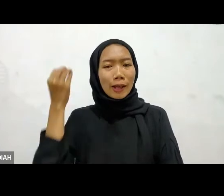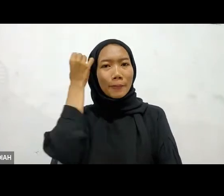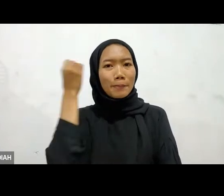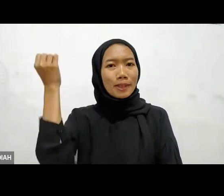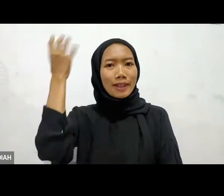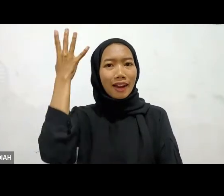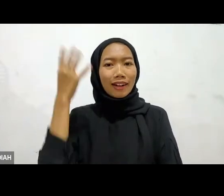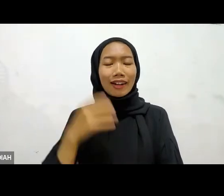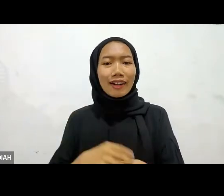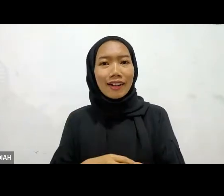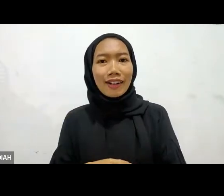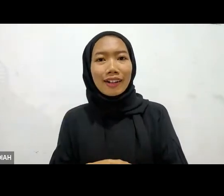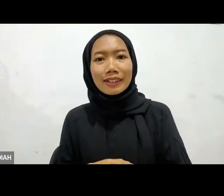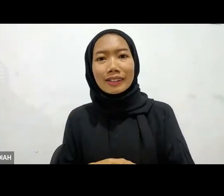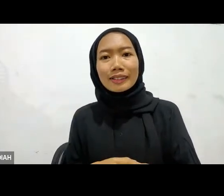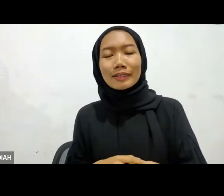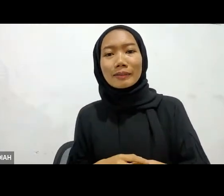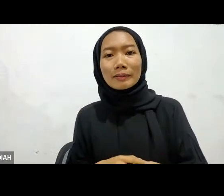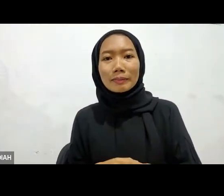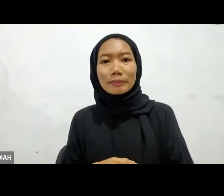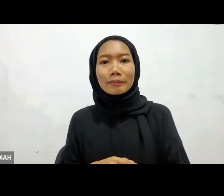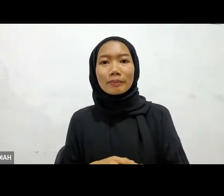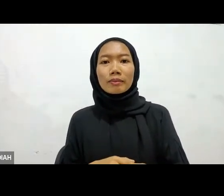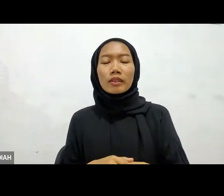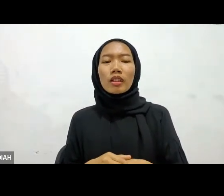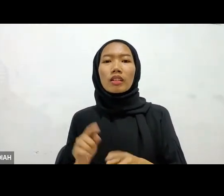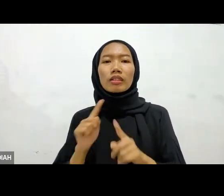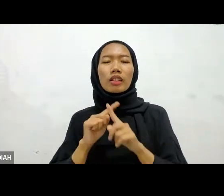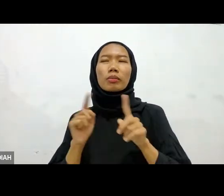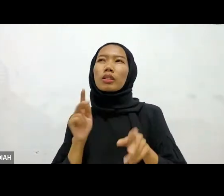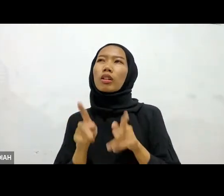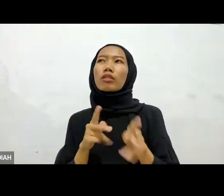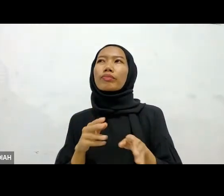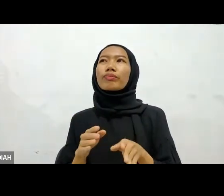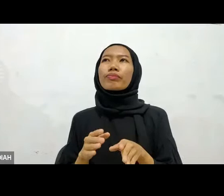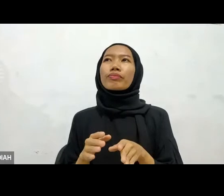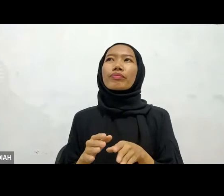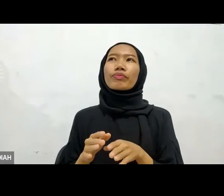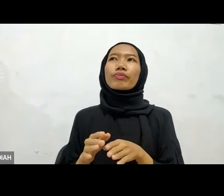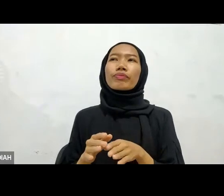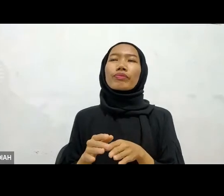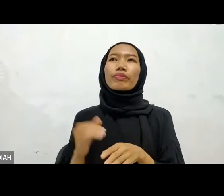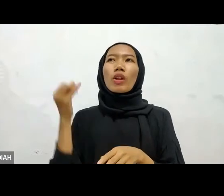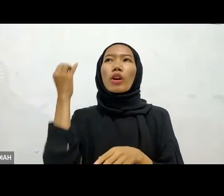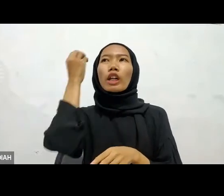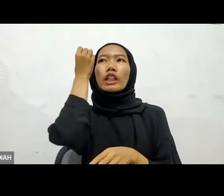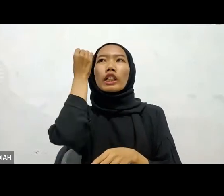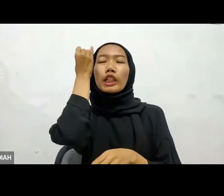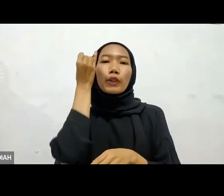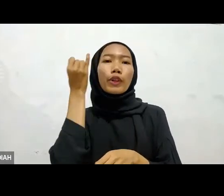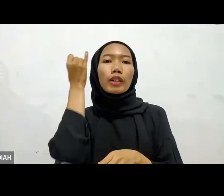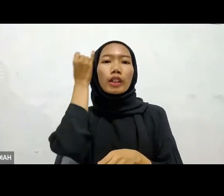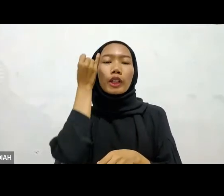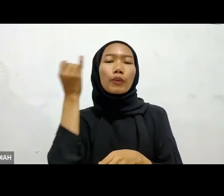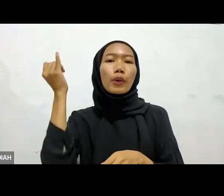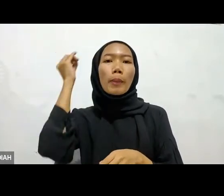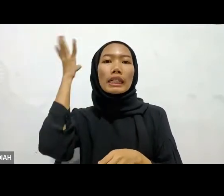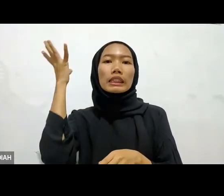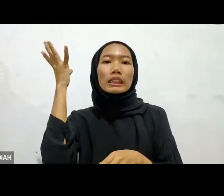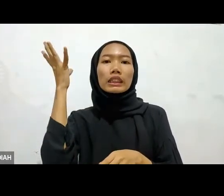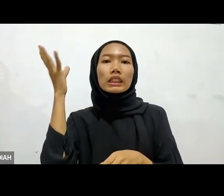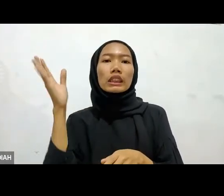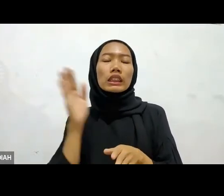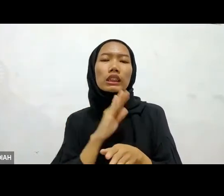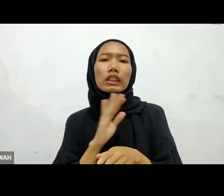didn't have an effective booking service, all those last mile problems to get the person to the door. So communication and